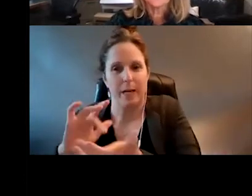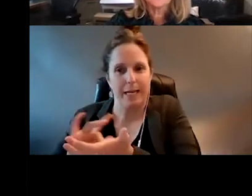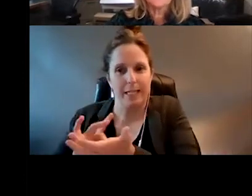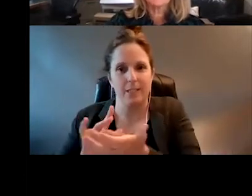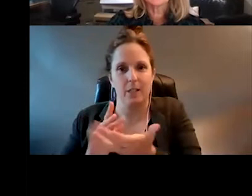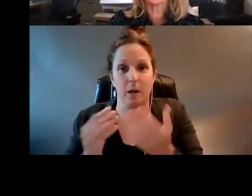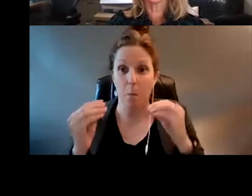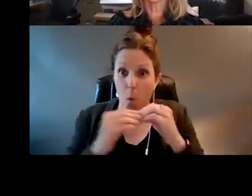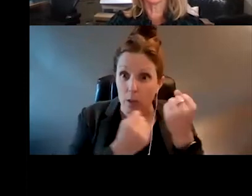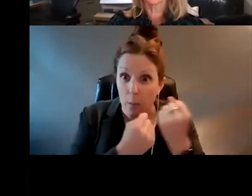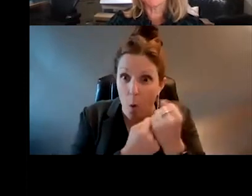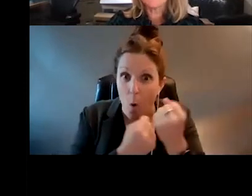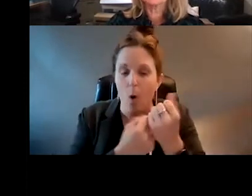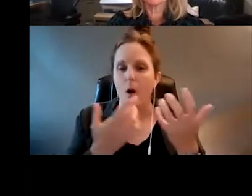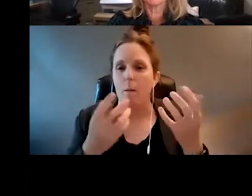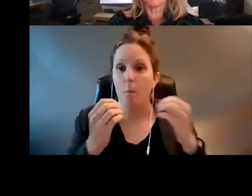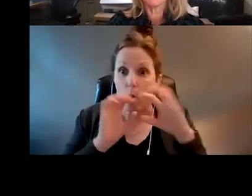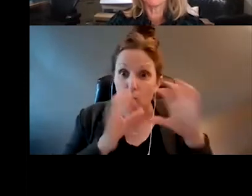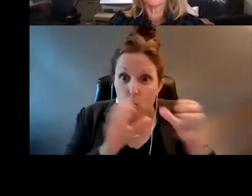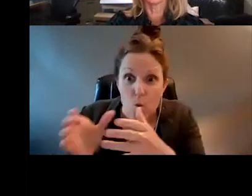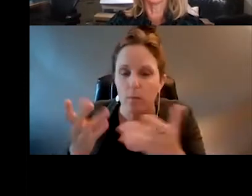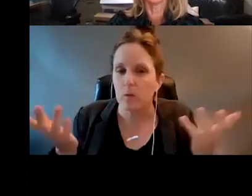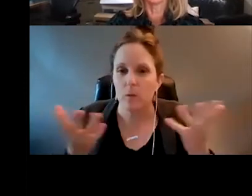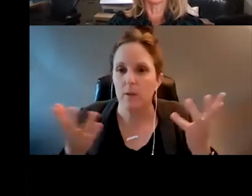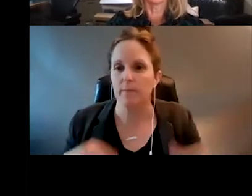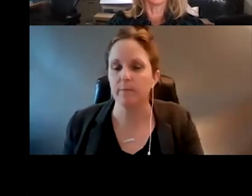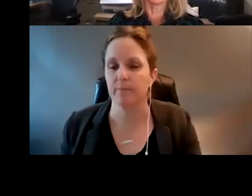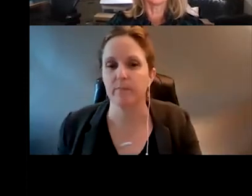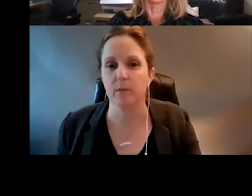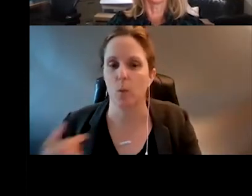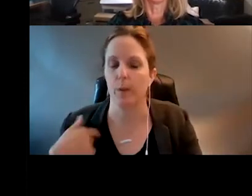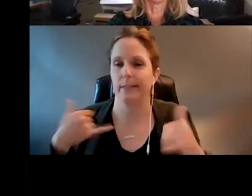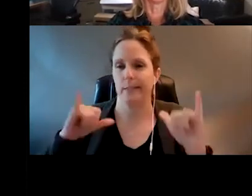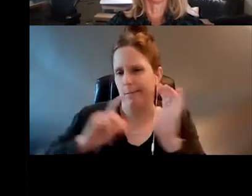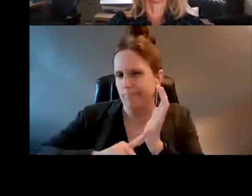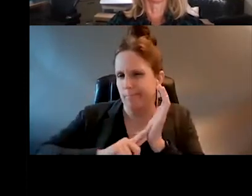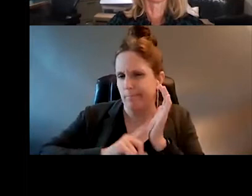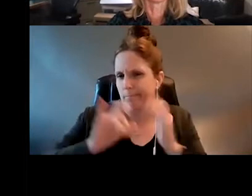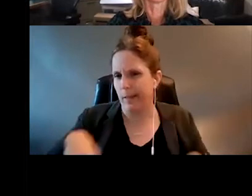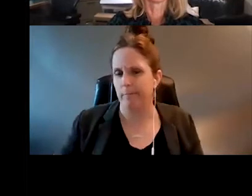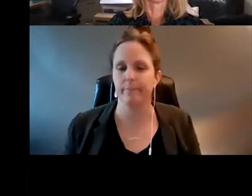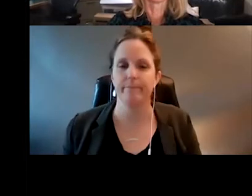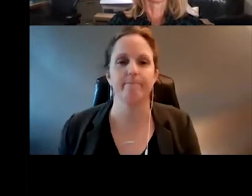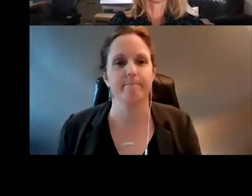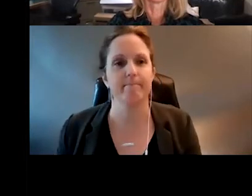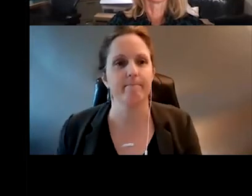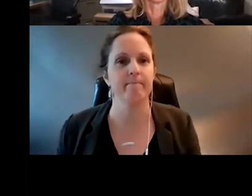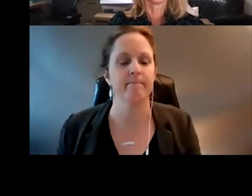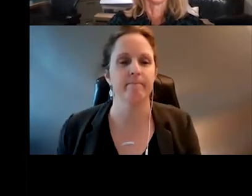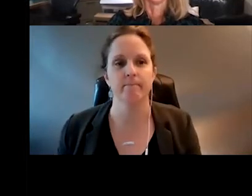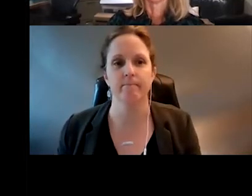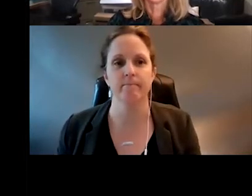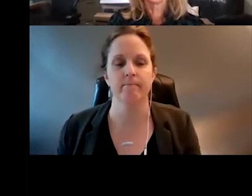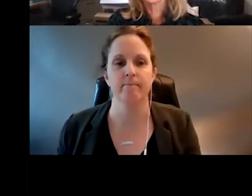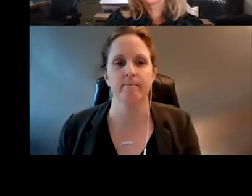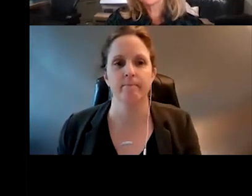try to understand, how it is that this may have been so effective. What were the active ingredients in the